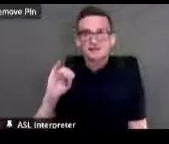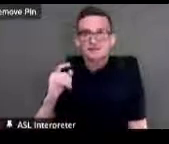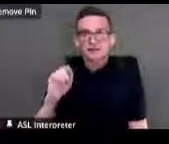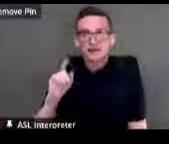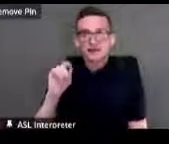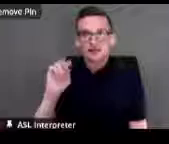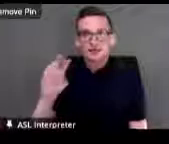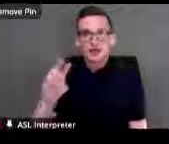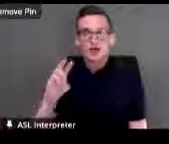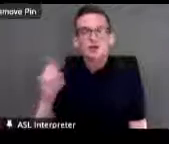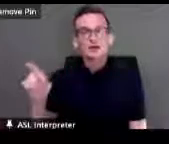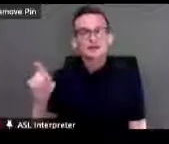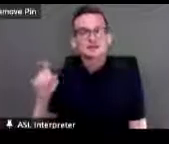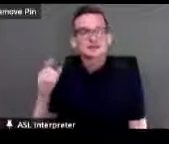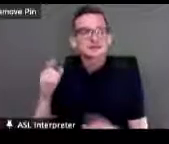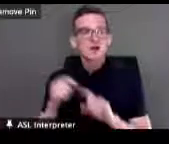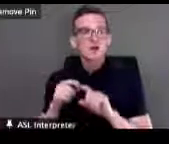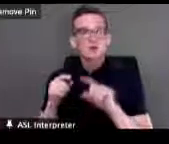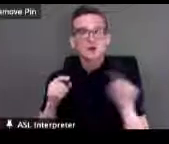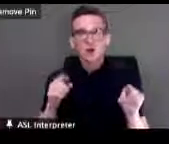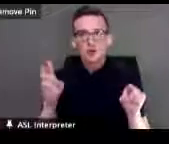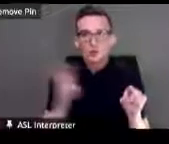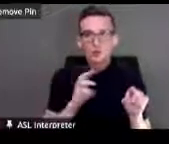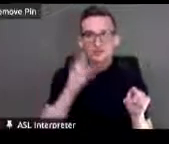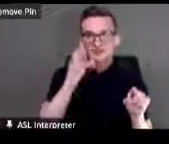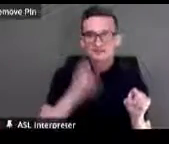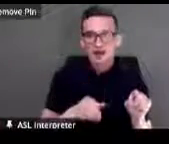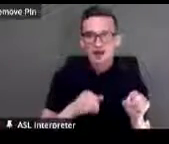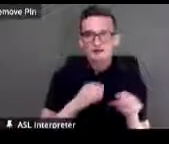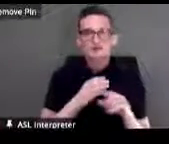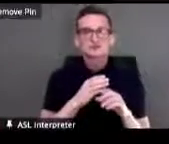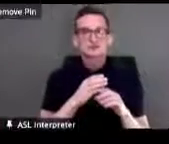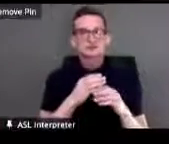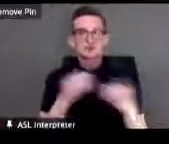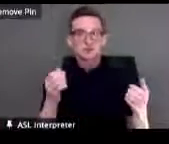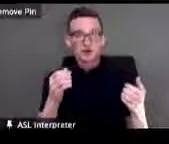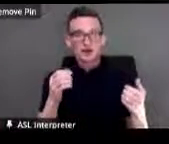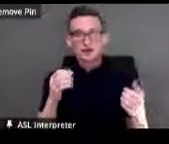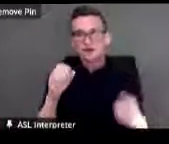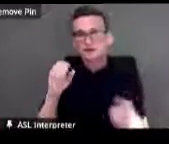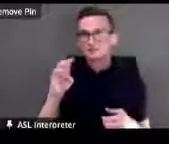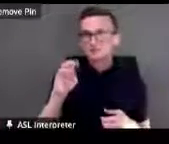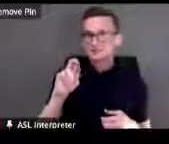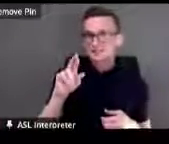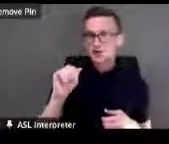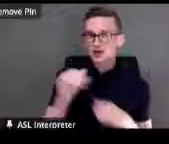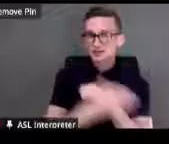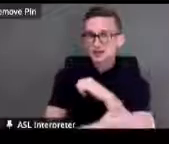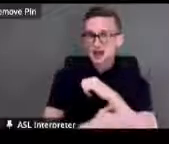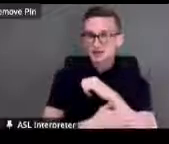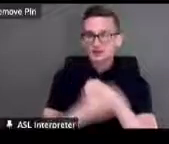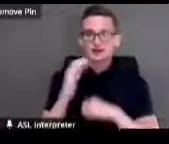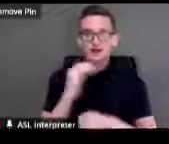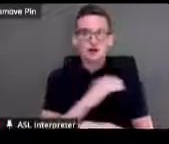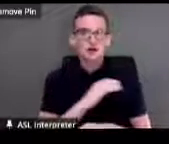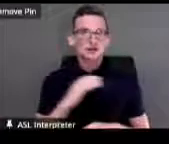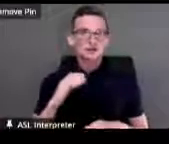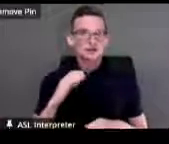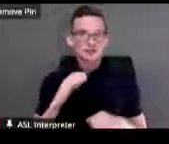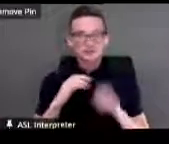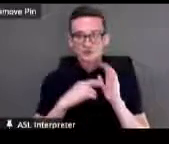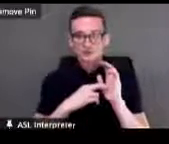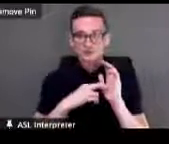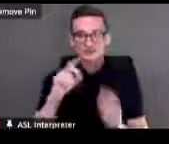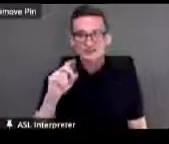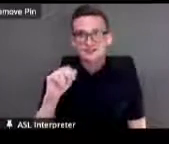separated by a mountain range of the Sierra and Madera County. And our congressional representative is down in San Bernardino. And